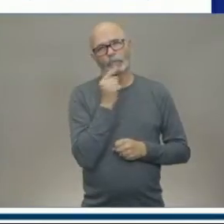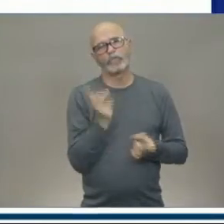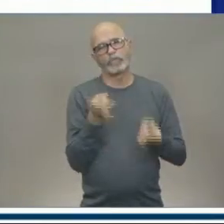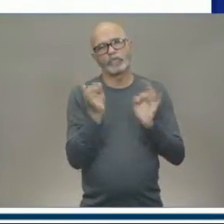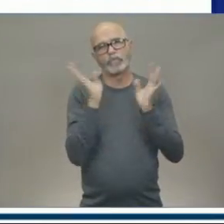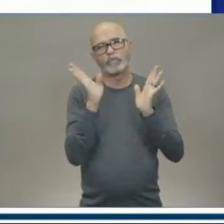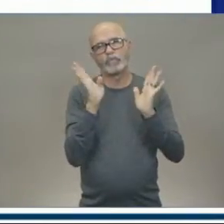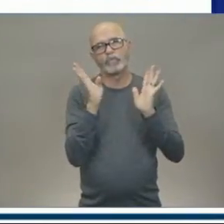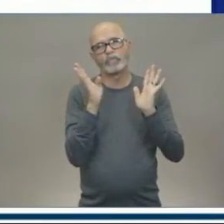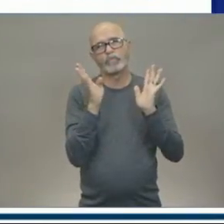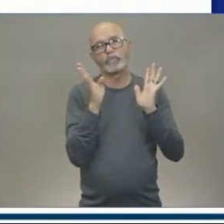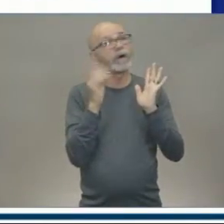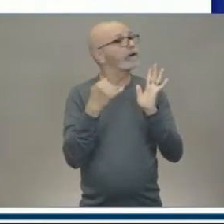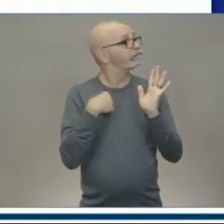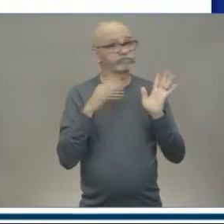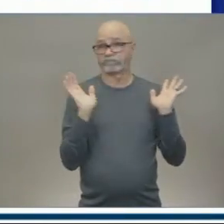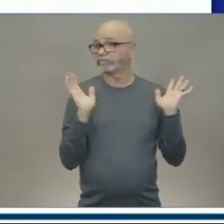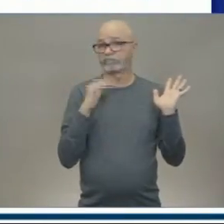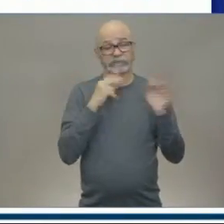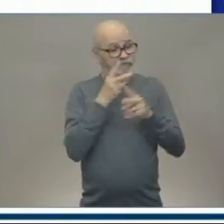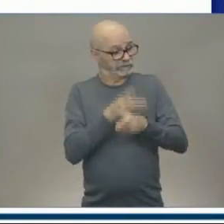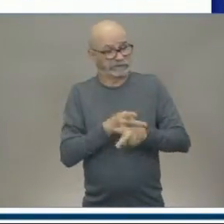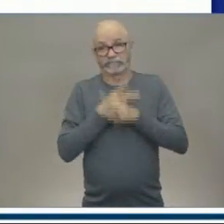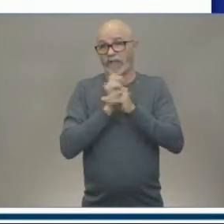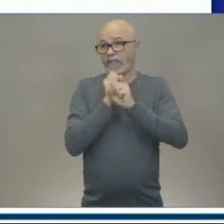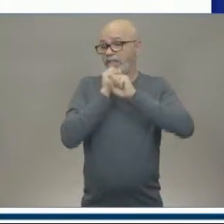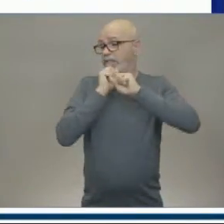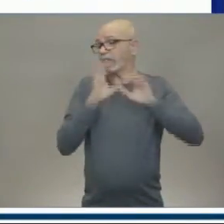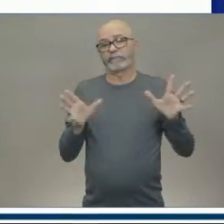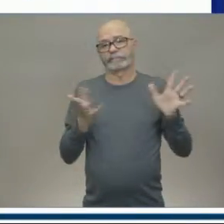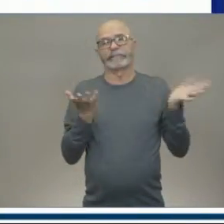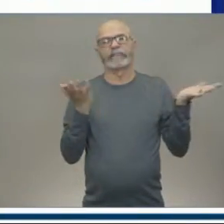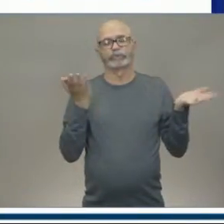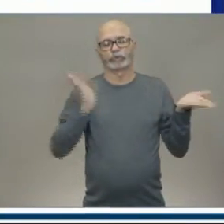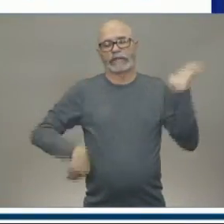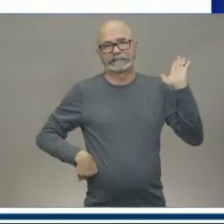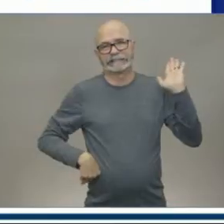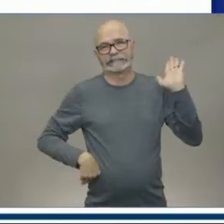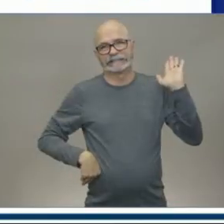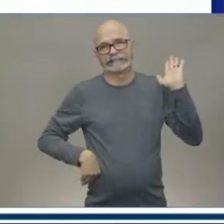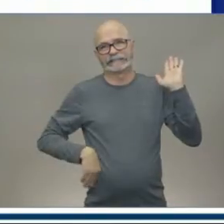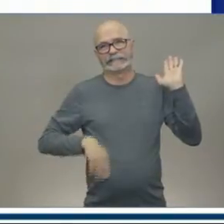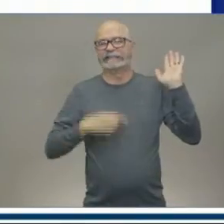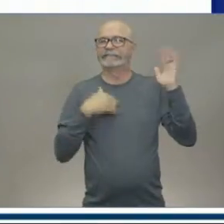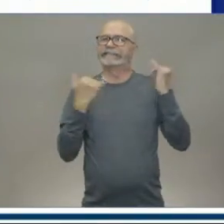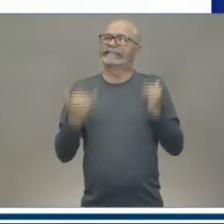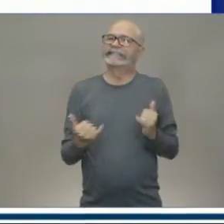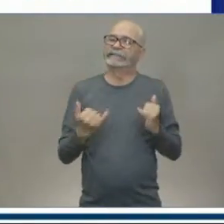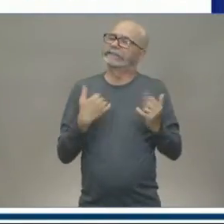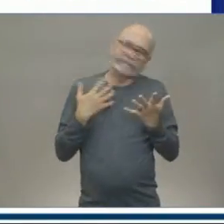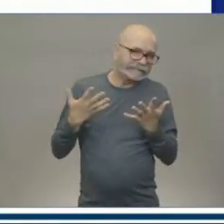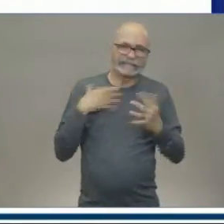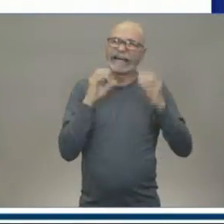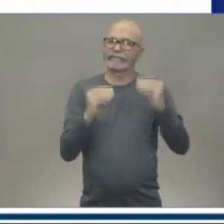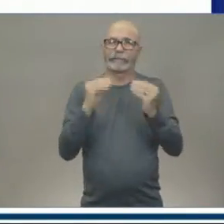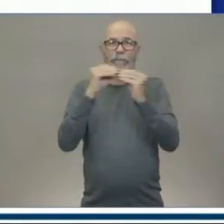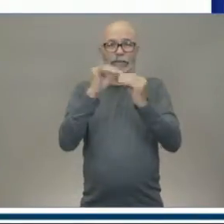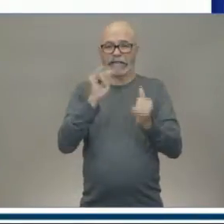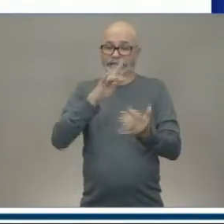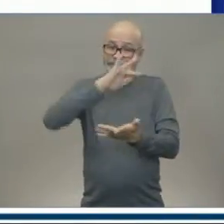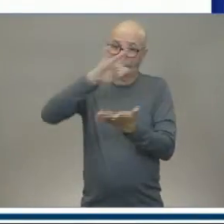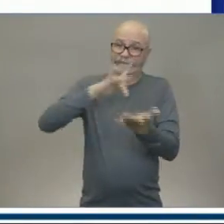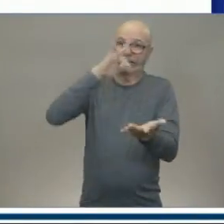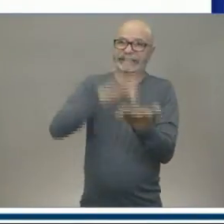act now, it may be too late. That's why we're taking a targeted approach in the Central Zone to contain this